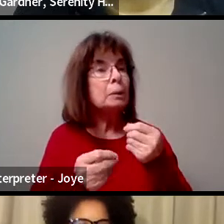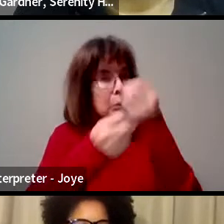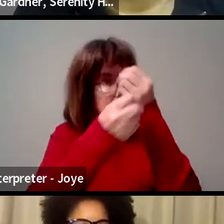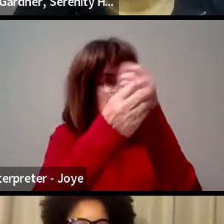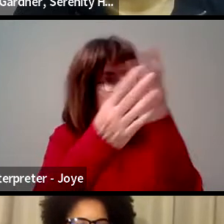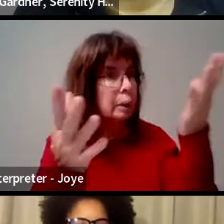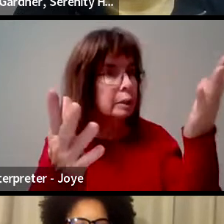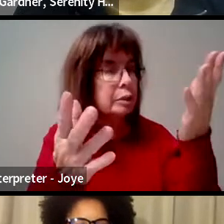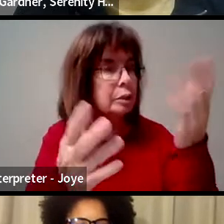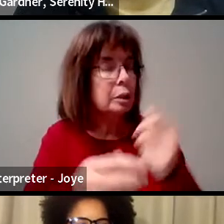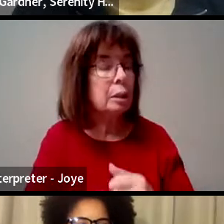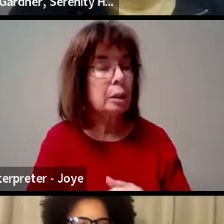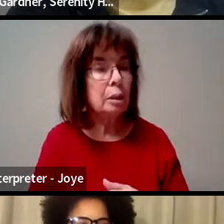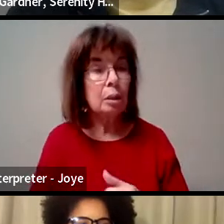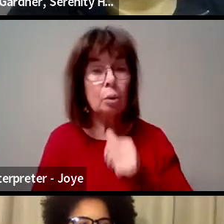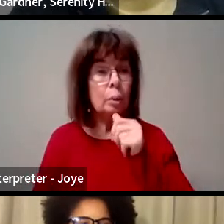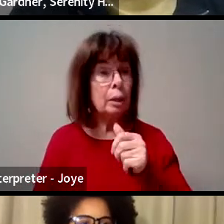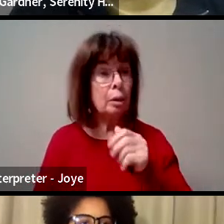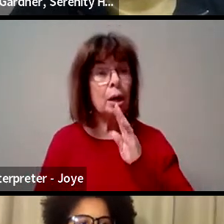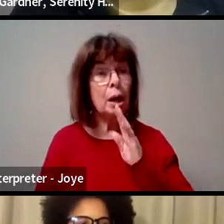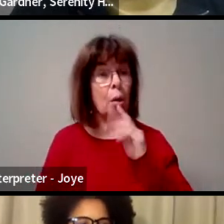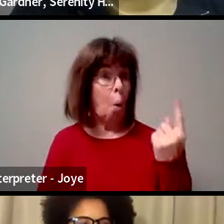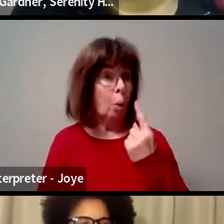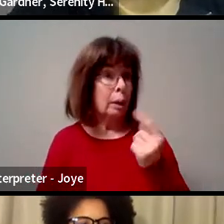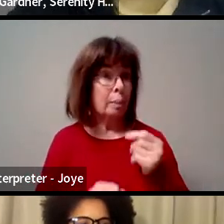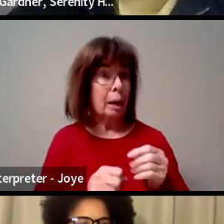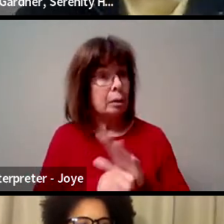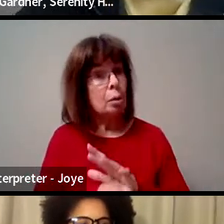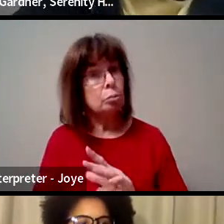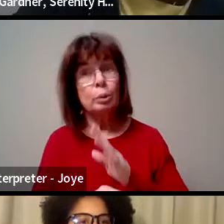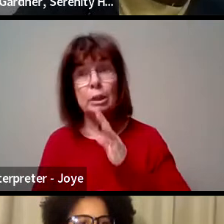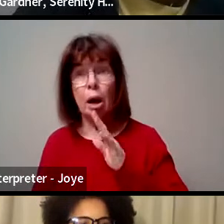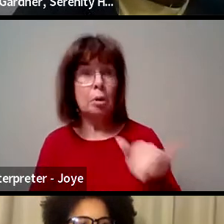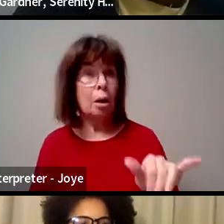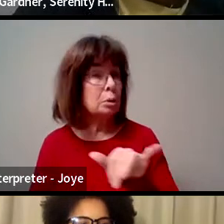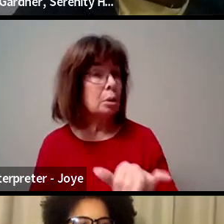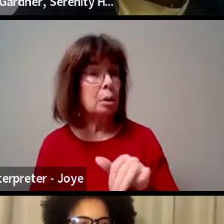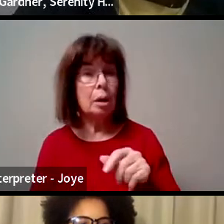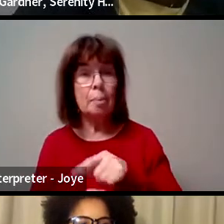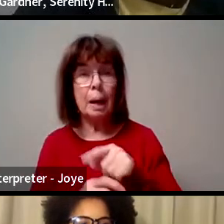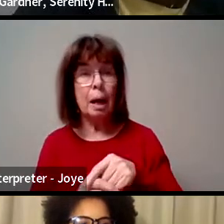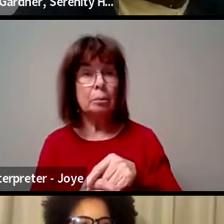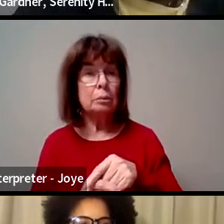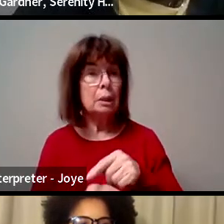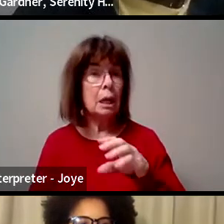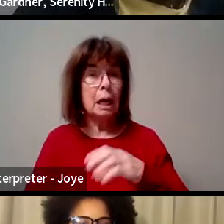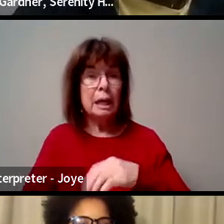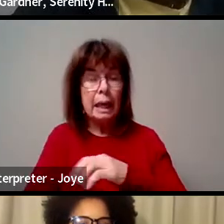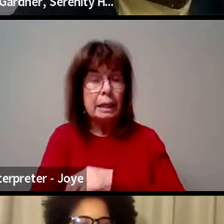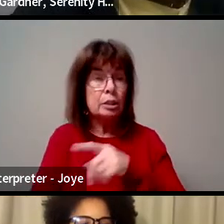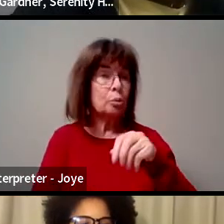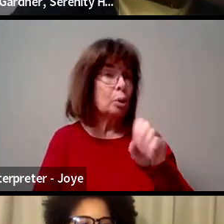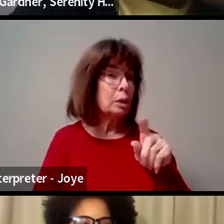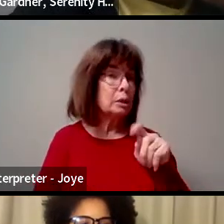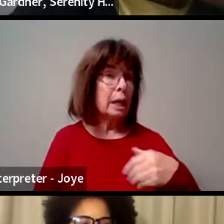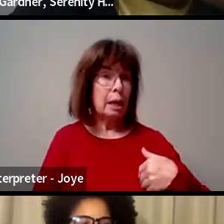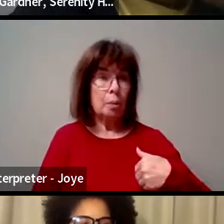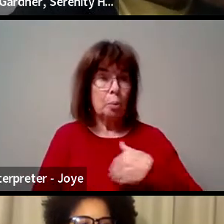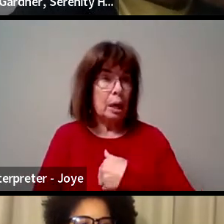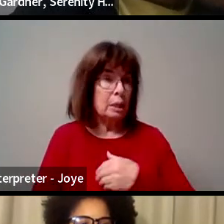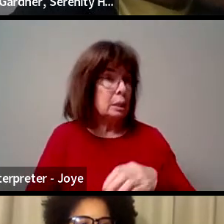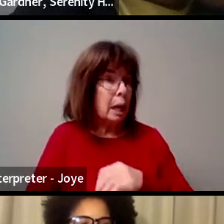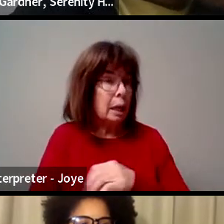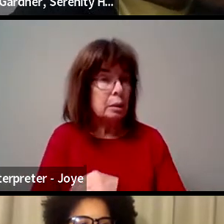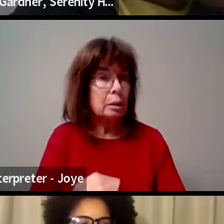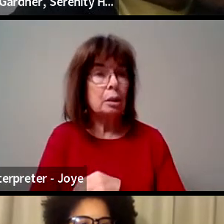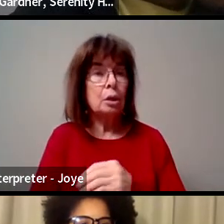So we just don't talk about COVID. We talk about prostate cancer, breast cancer,